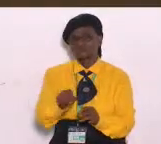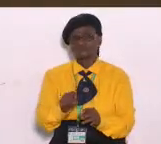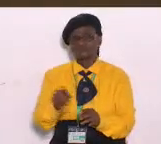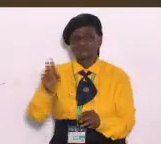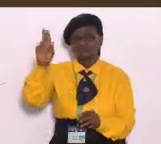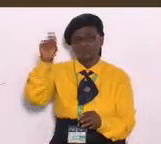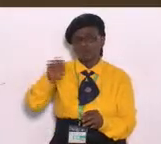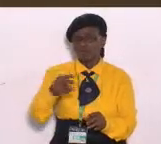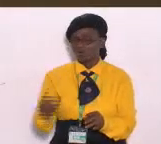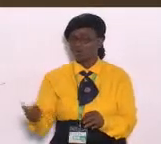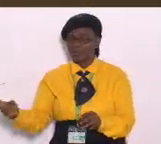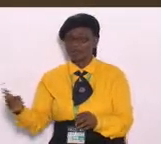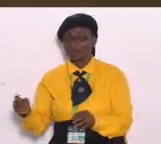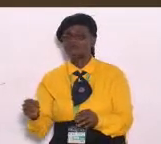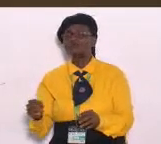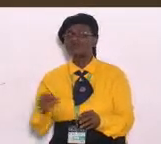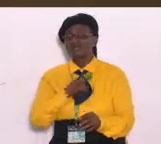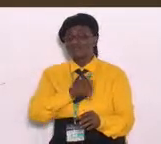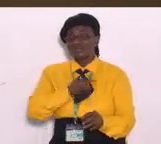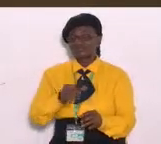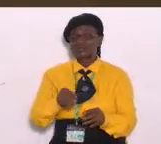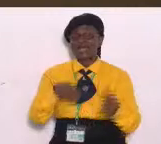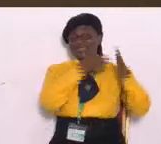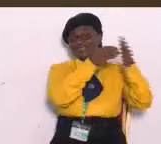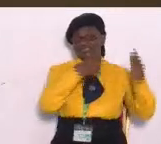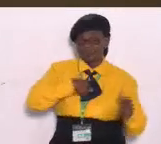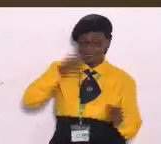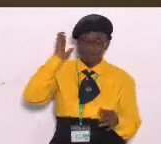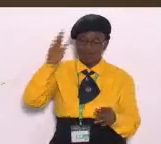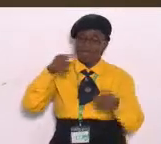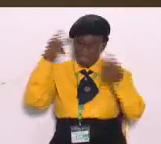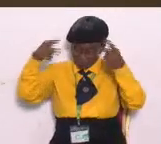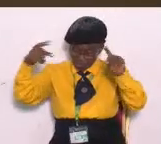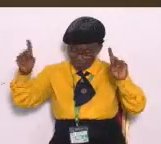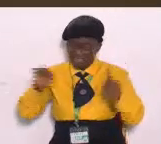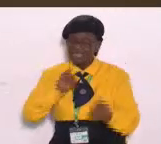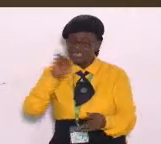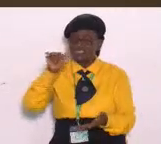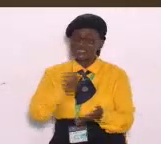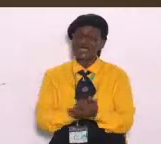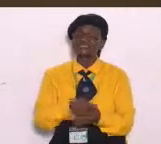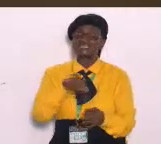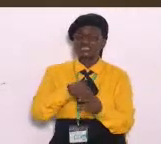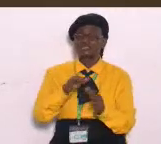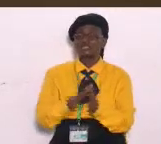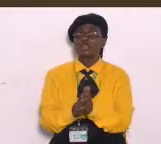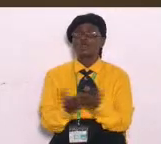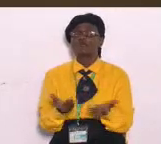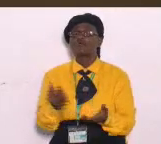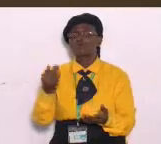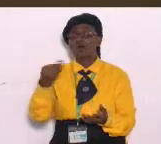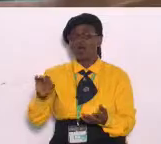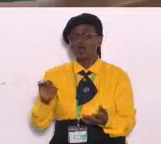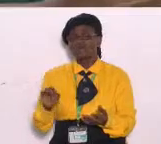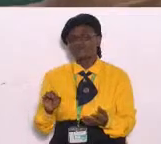No weapon fashioned against me shall prosper. Is that in the book of Colossians?